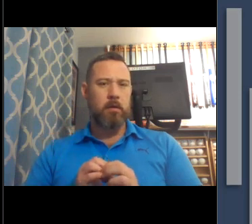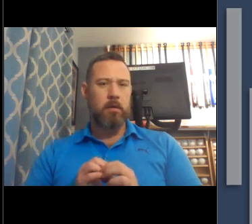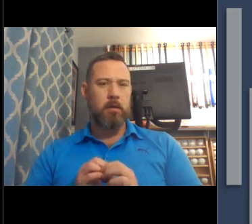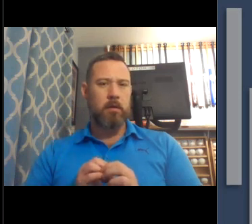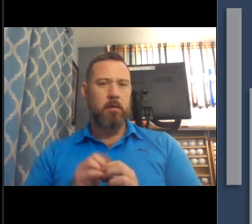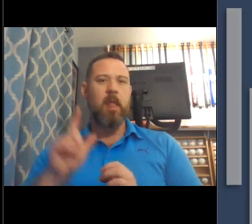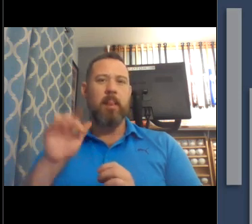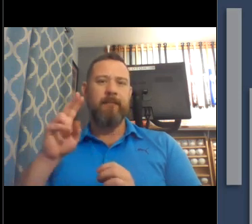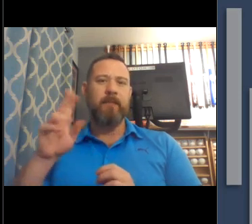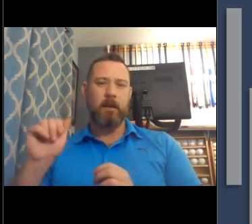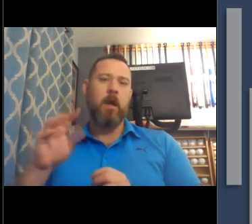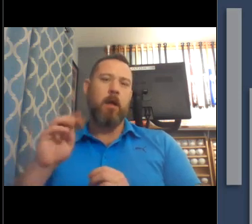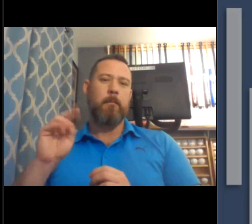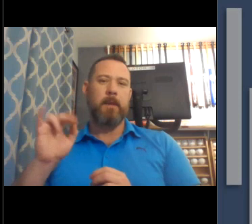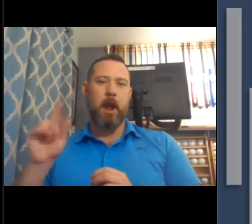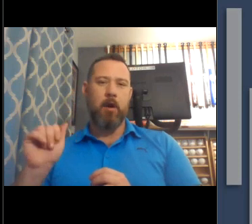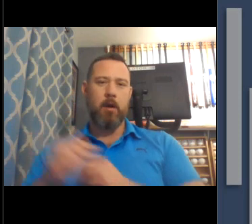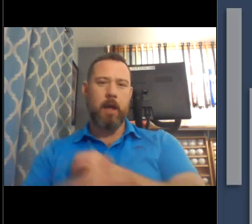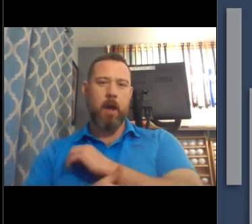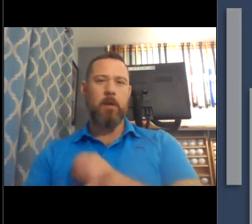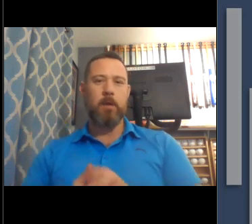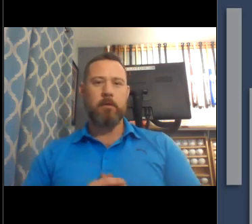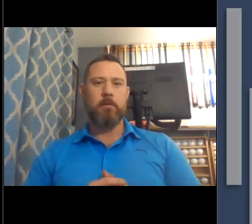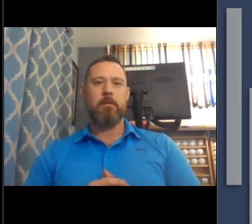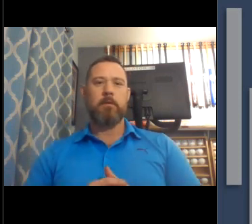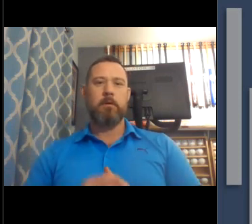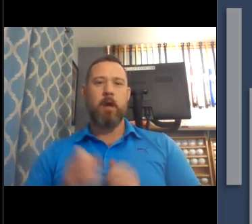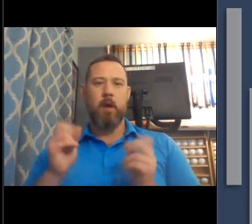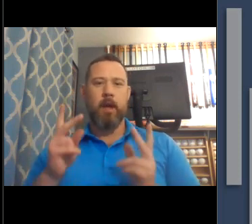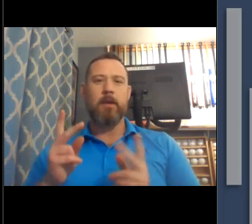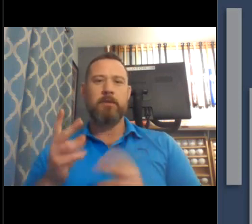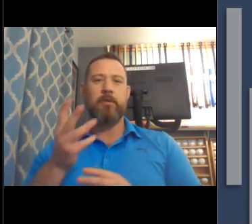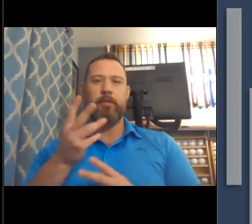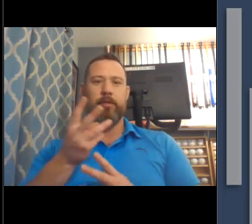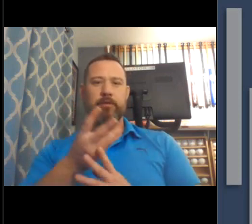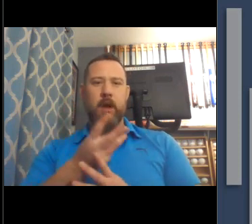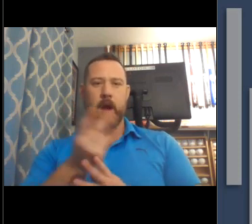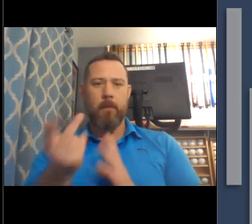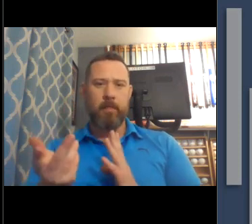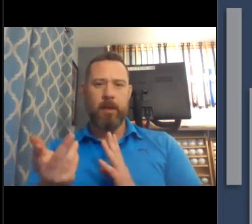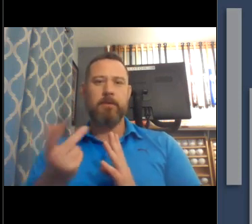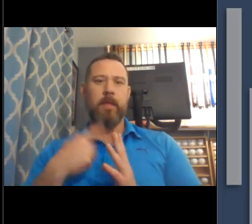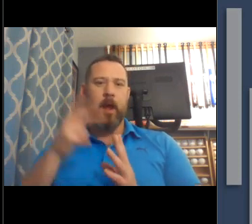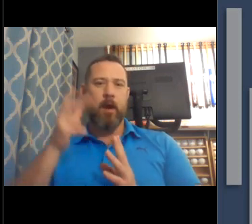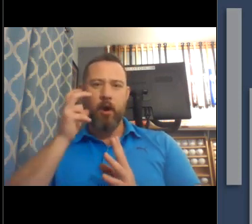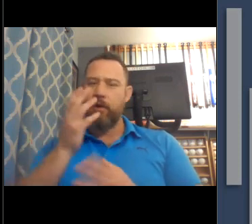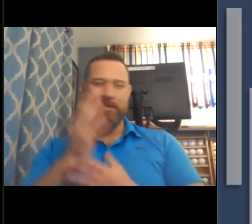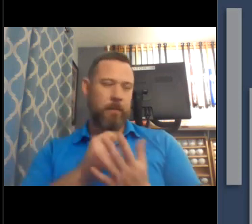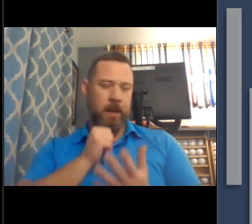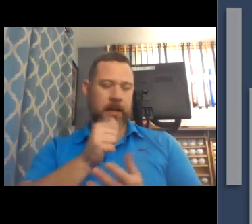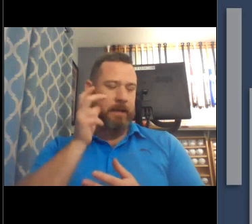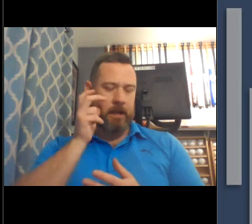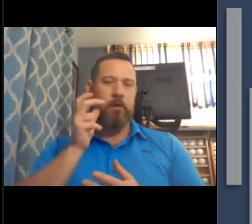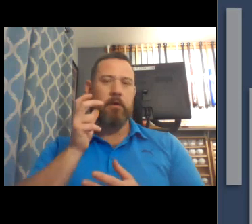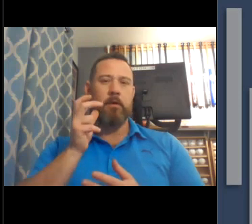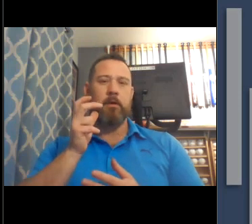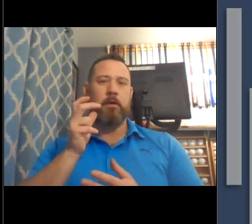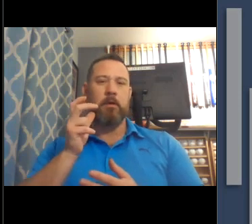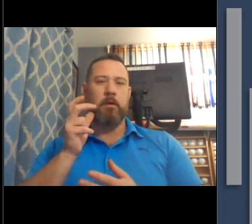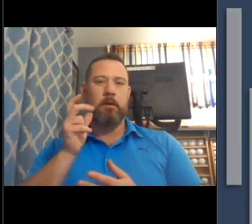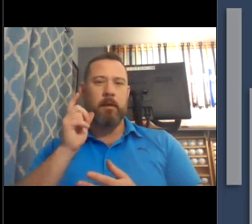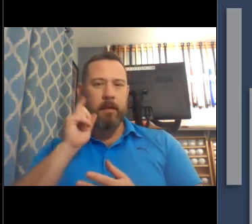Lavina and Madera County. Okay, because there was a couple things that I heard and some of it I didn't hear, but sounded